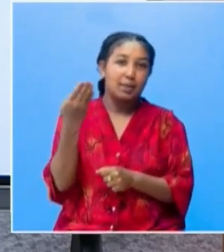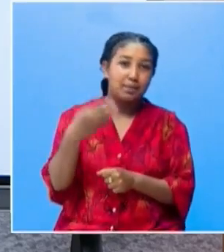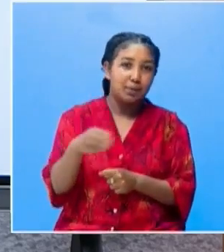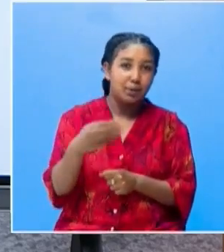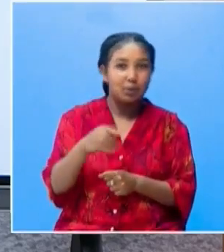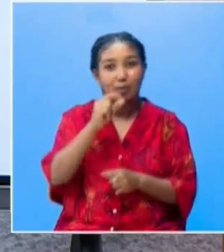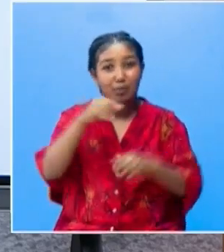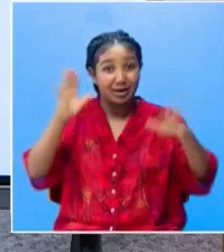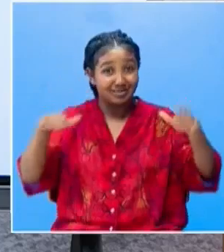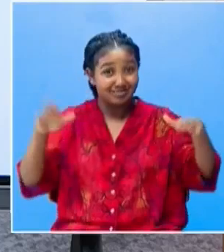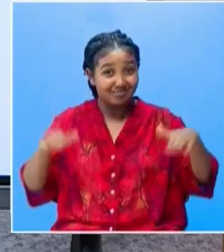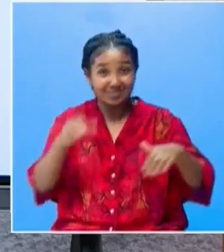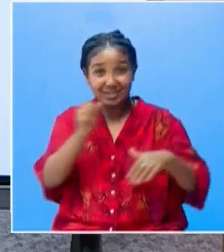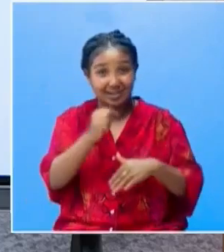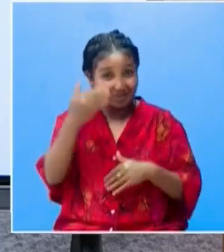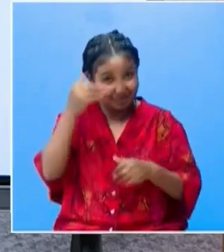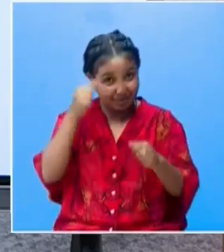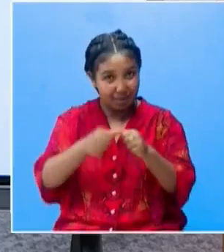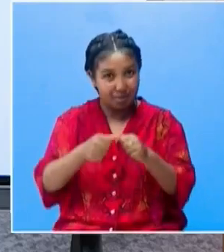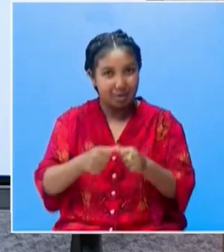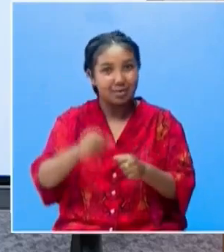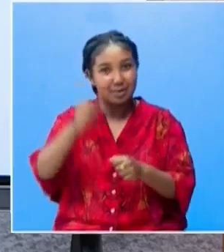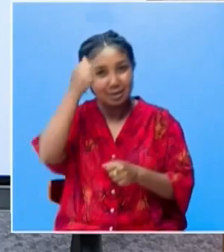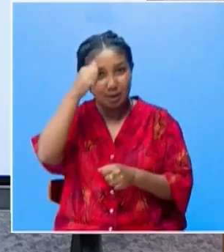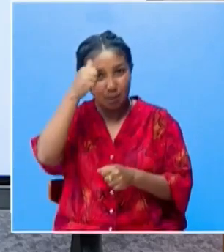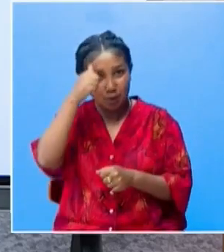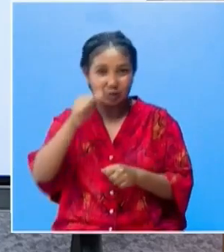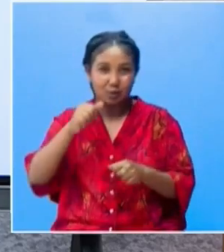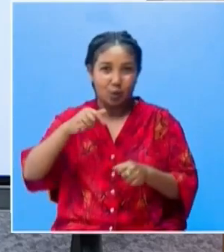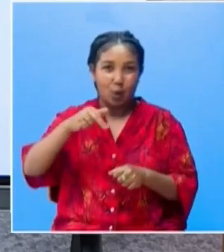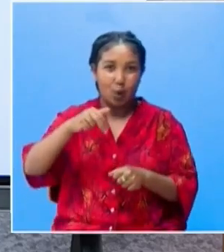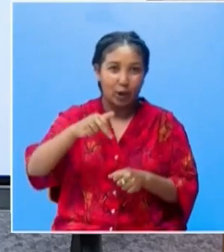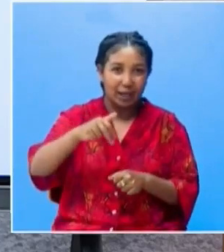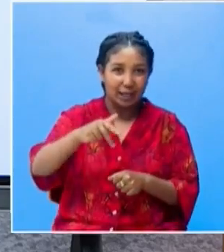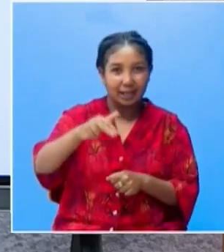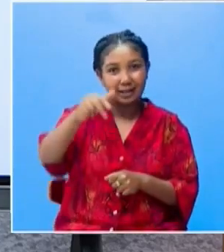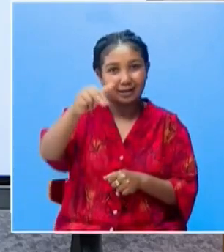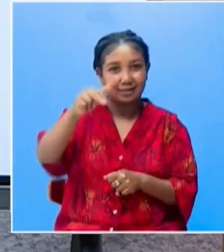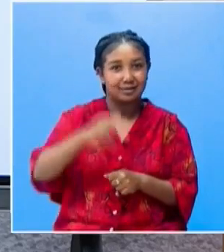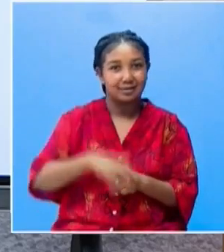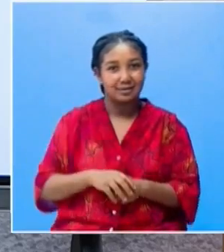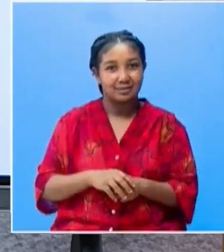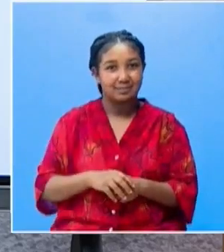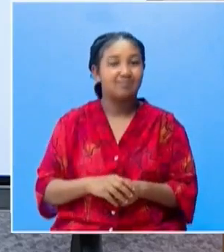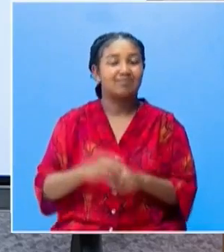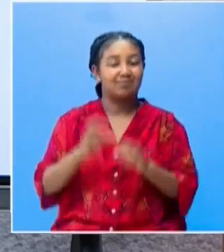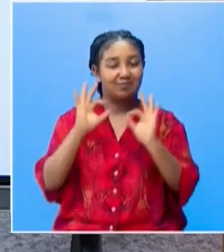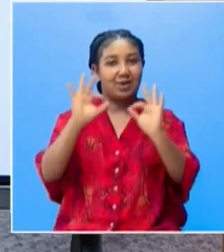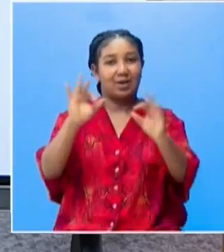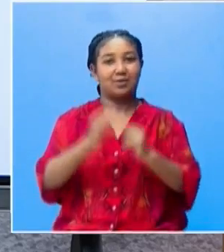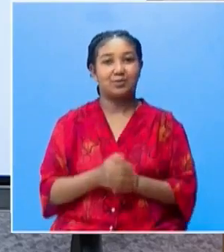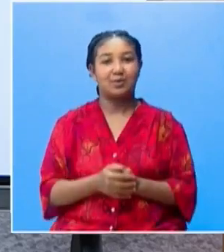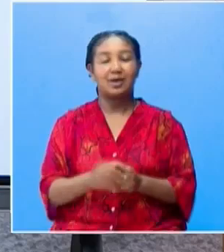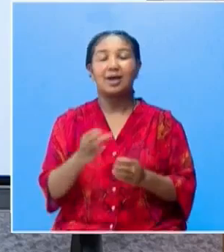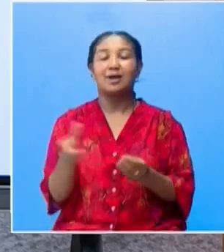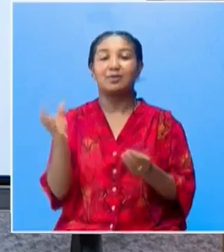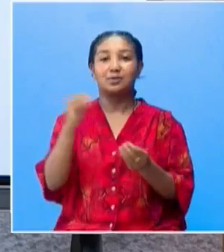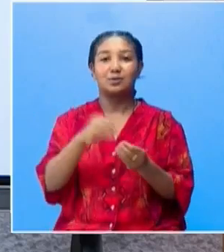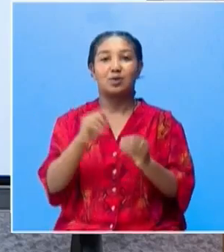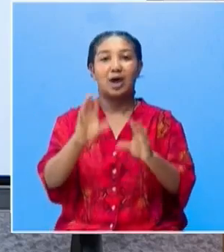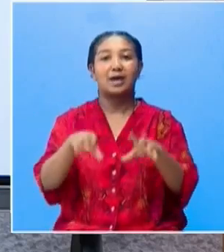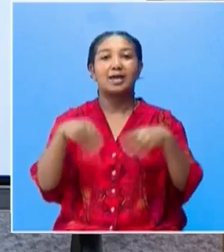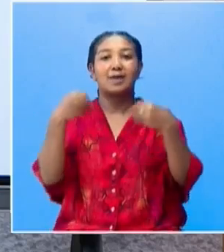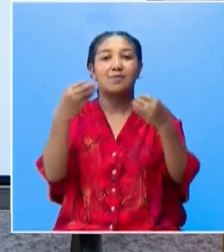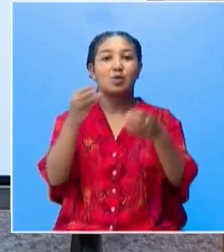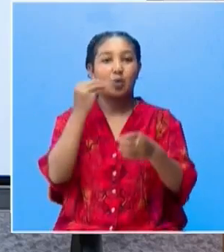tree? And the boys walking on the stairs? Very good. And also, I gave